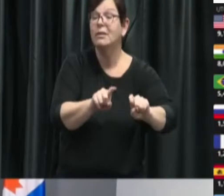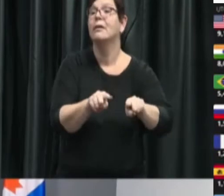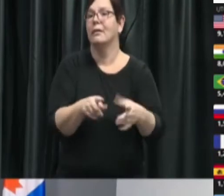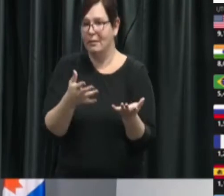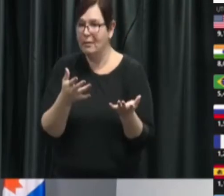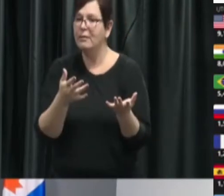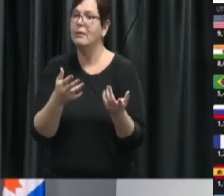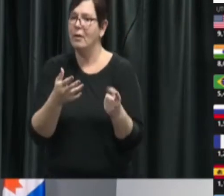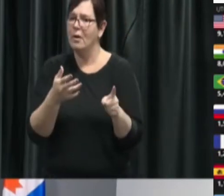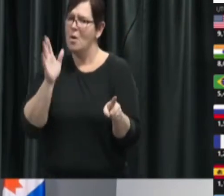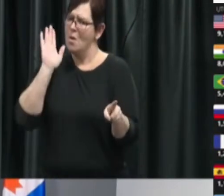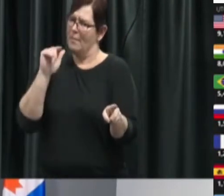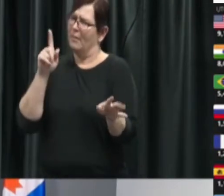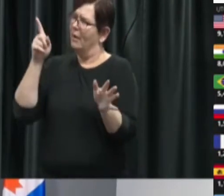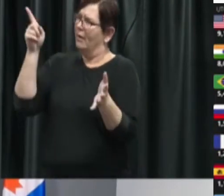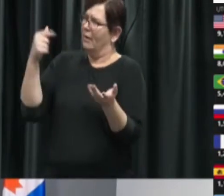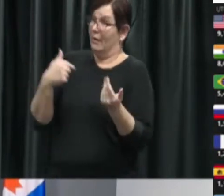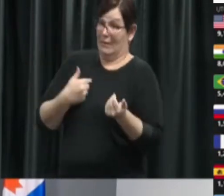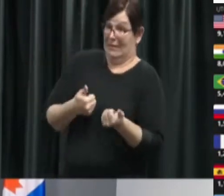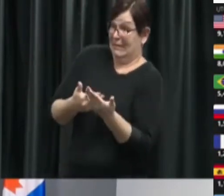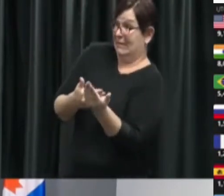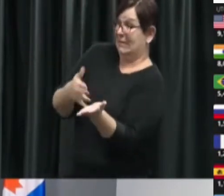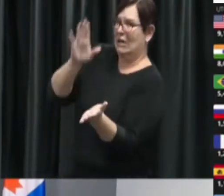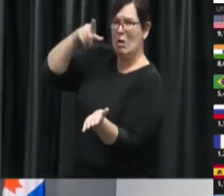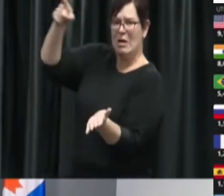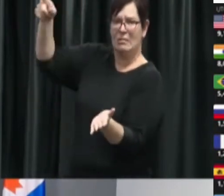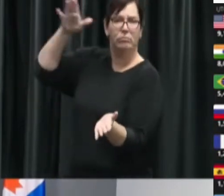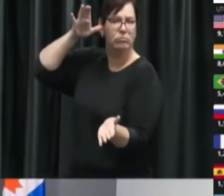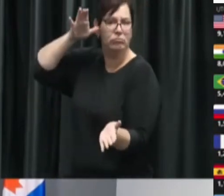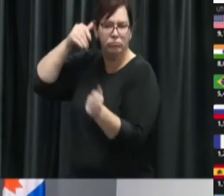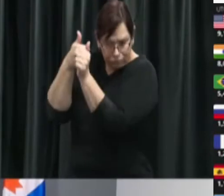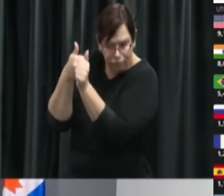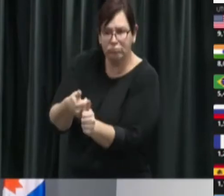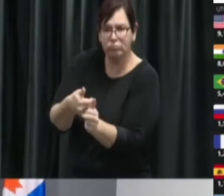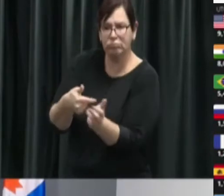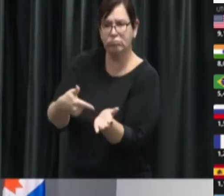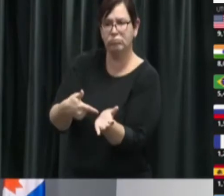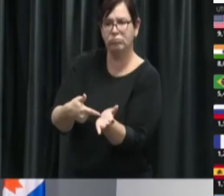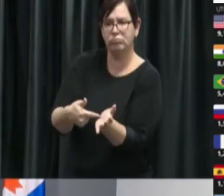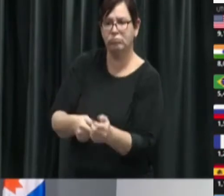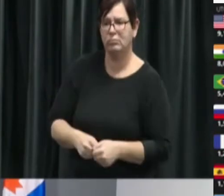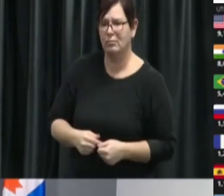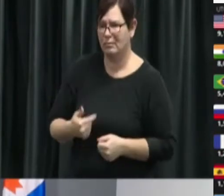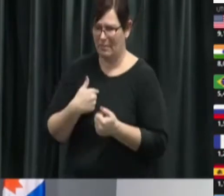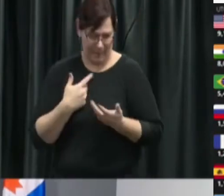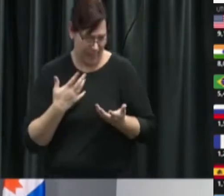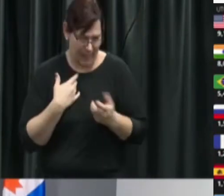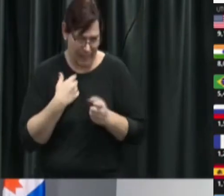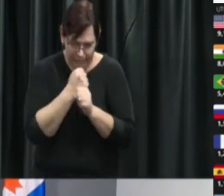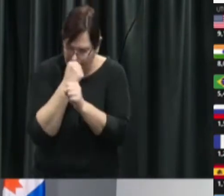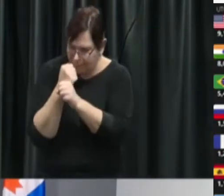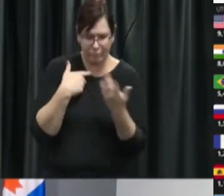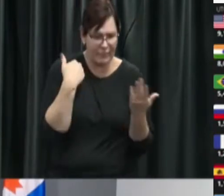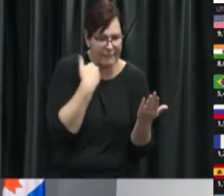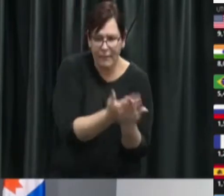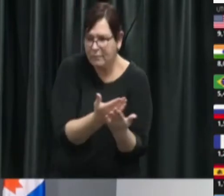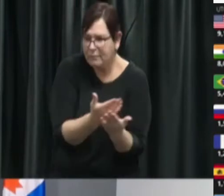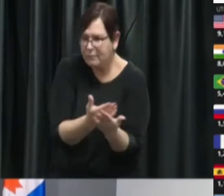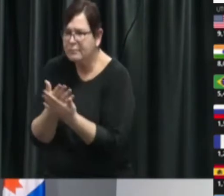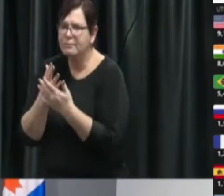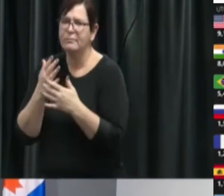that we provide. So as we get data and understand which areas of the city would benefit from